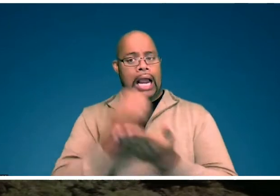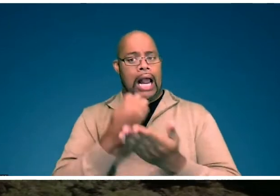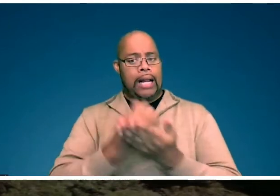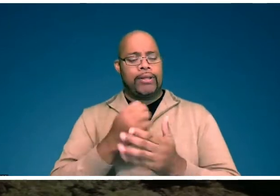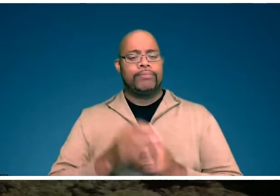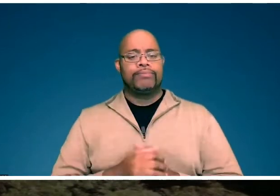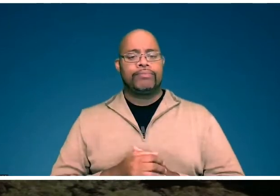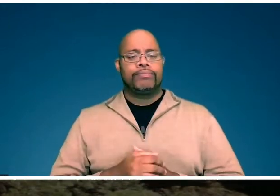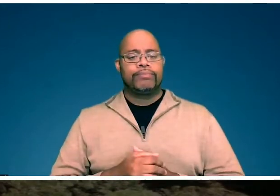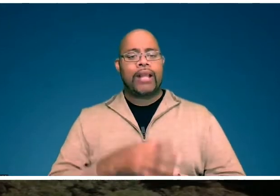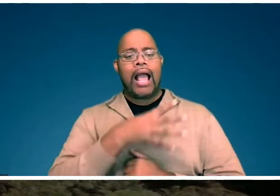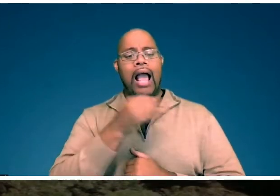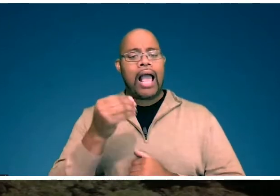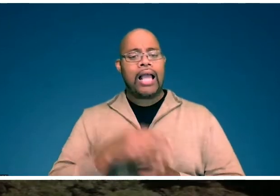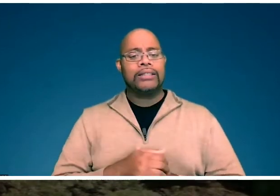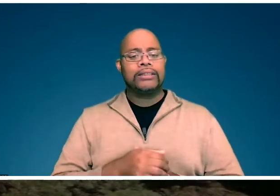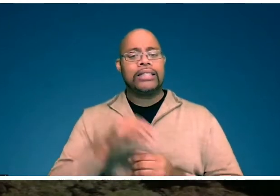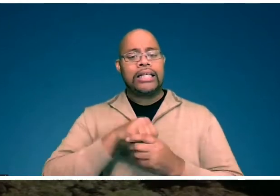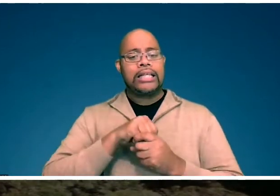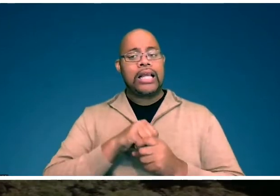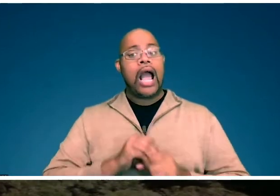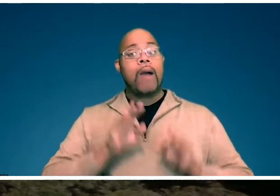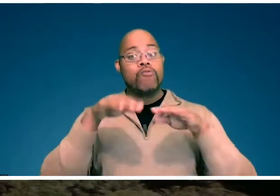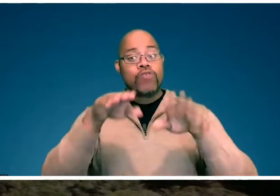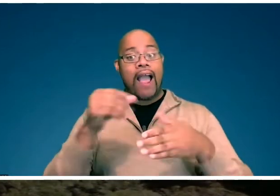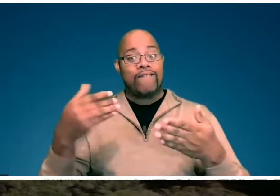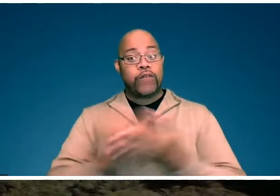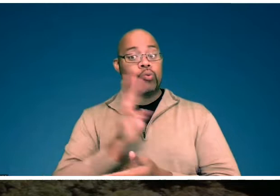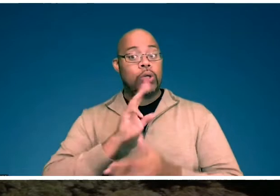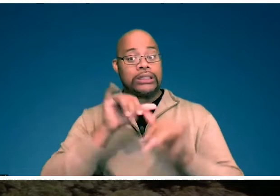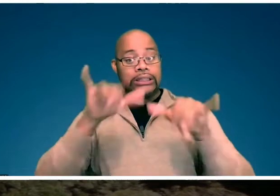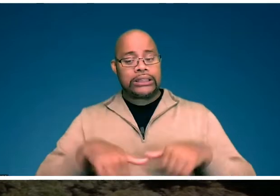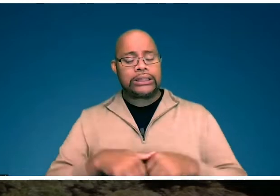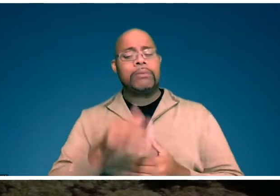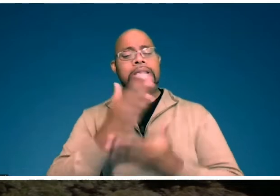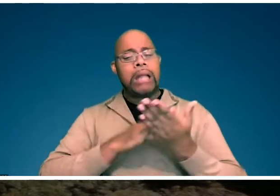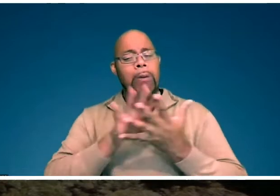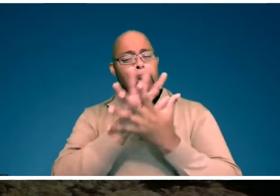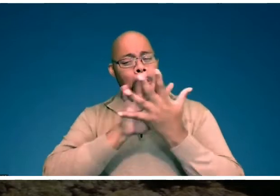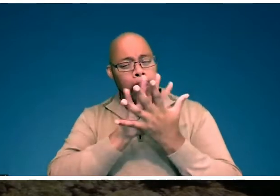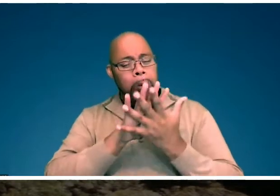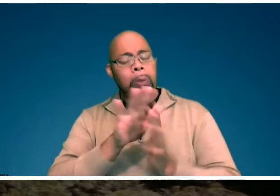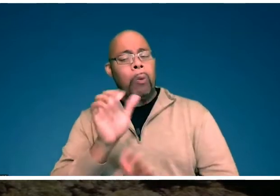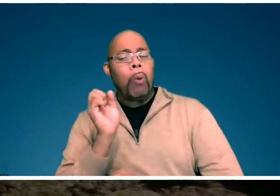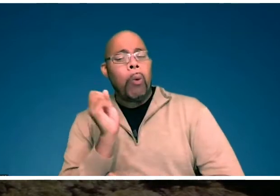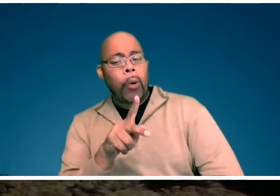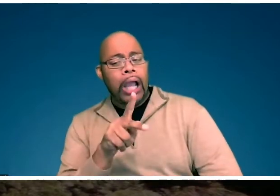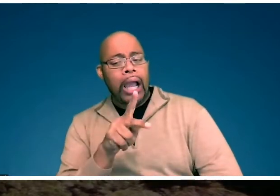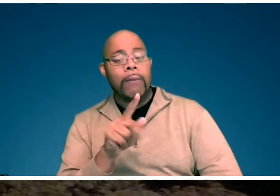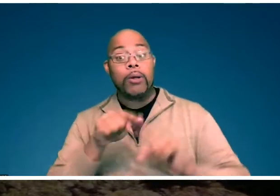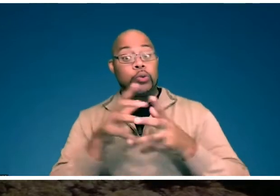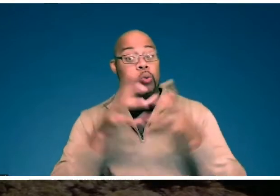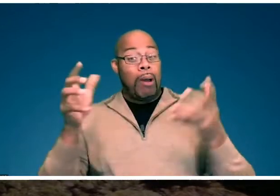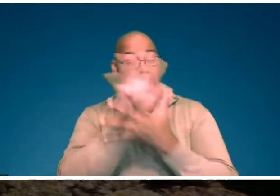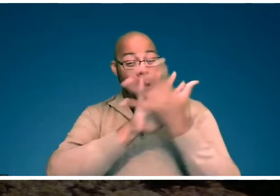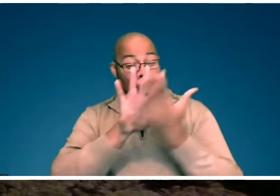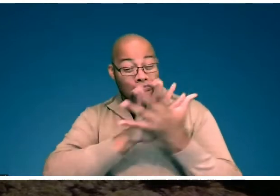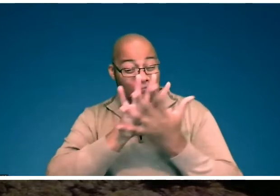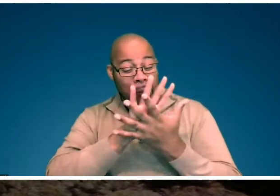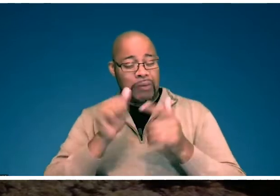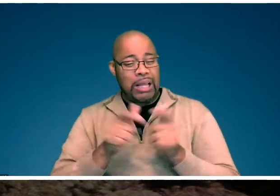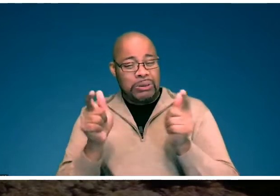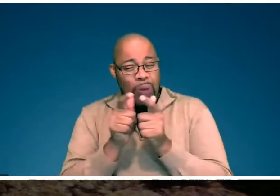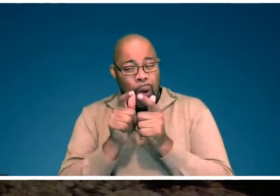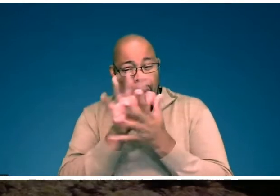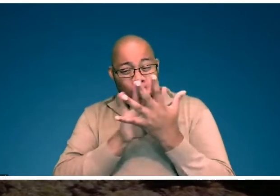our economy. And in our marine and freshwater systems, while some sediment is good, too much sediment, particularly